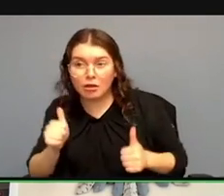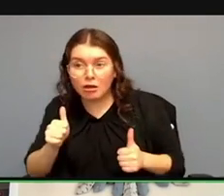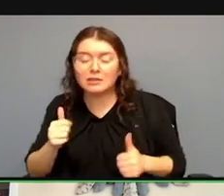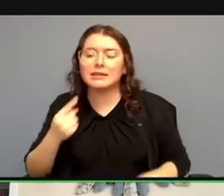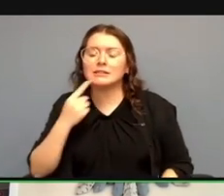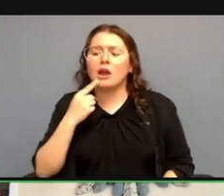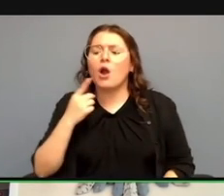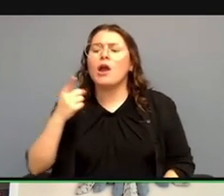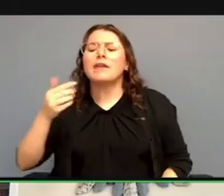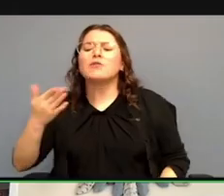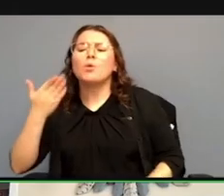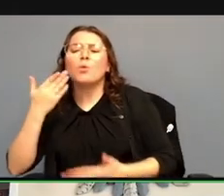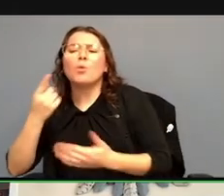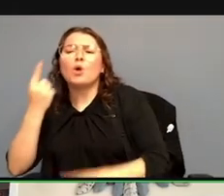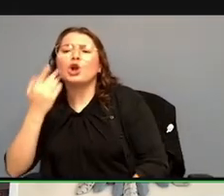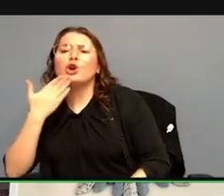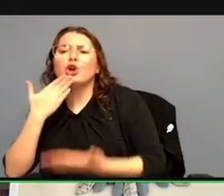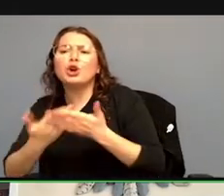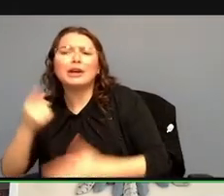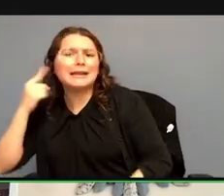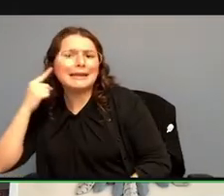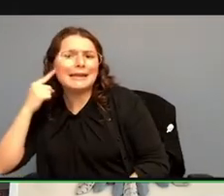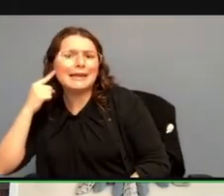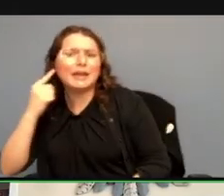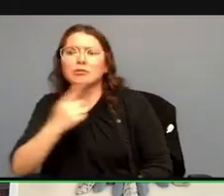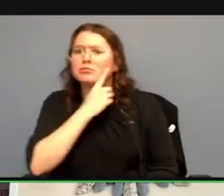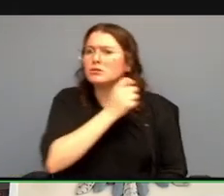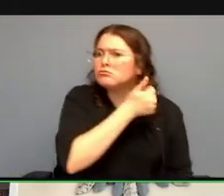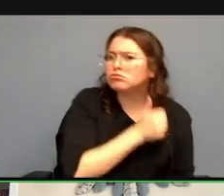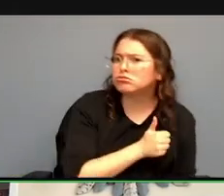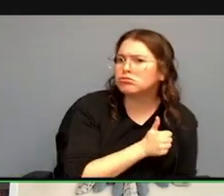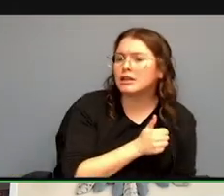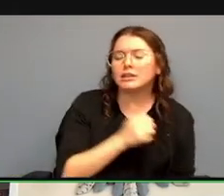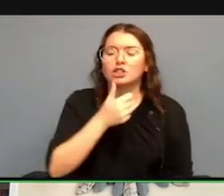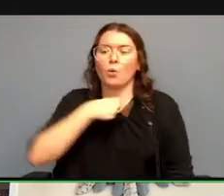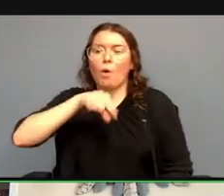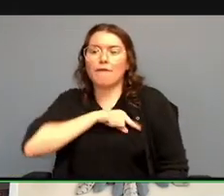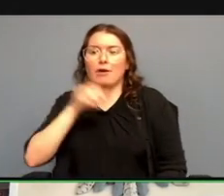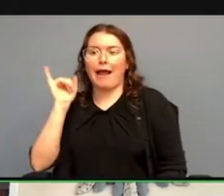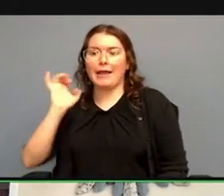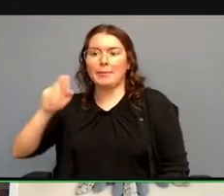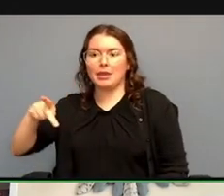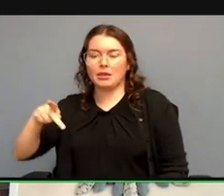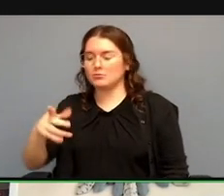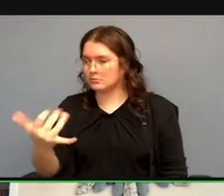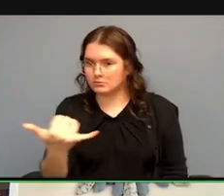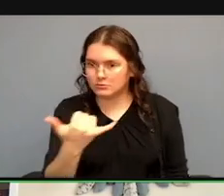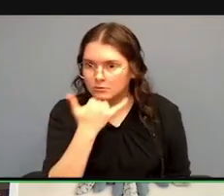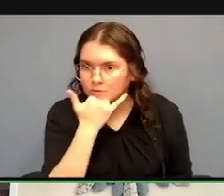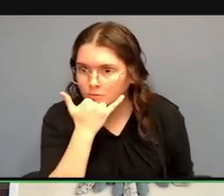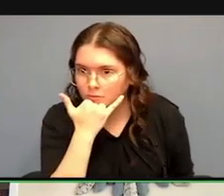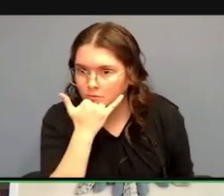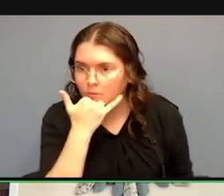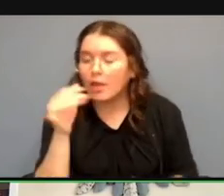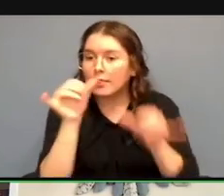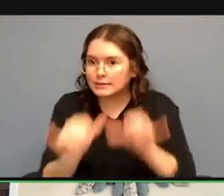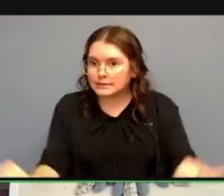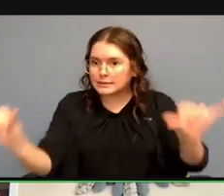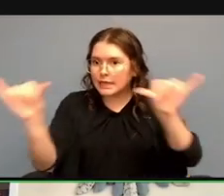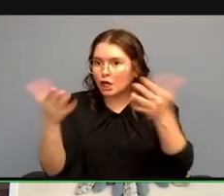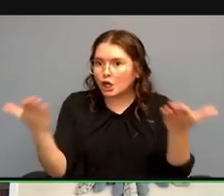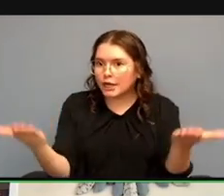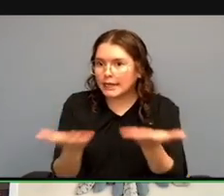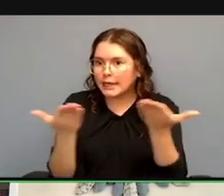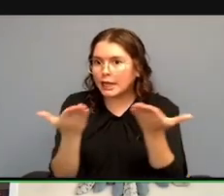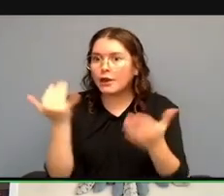ear, the child doesn't qualify for an IEP. Wrong. The standard here is whether